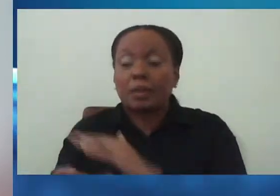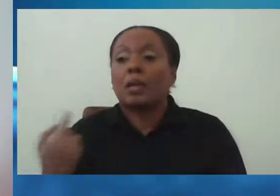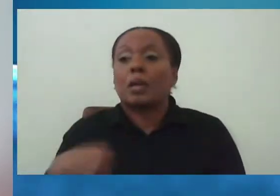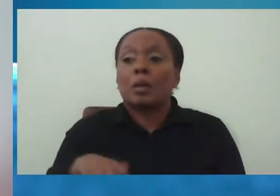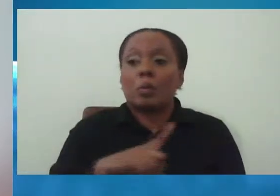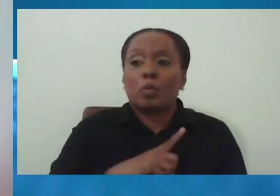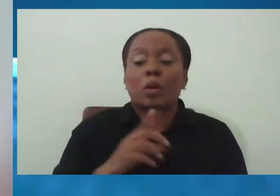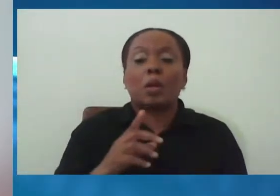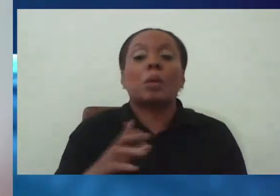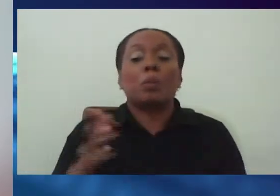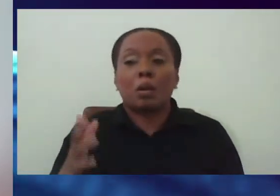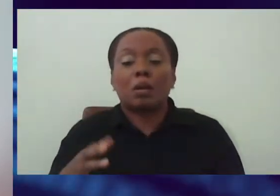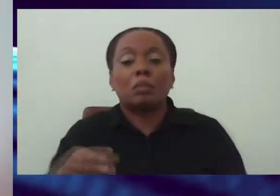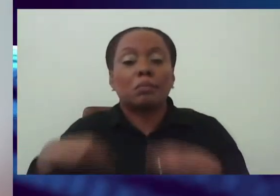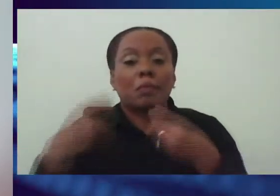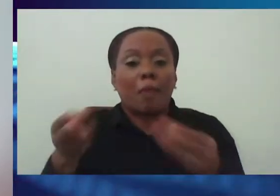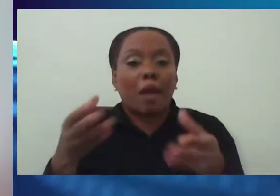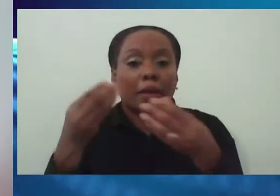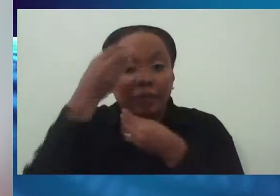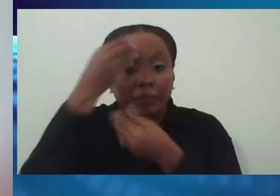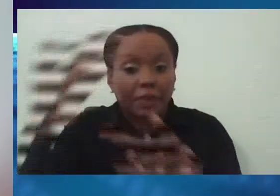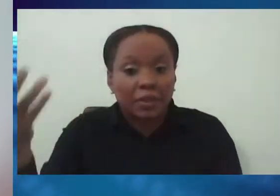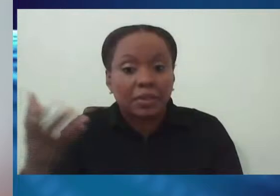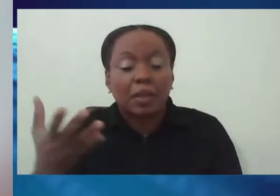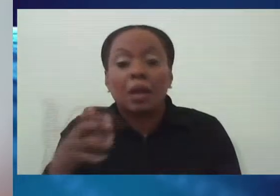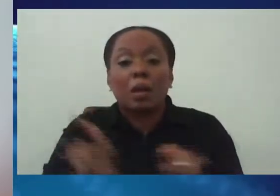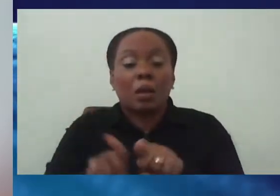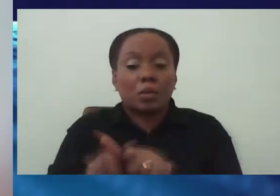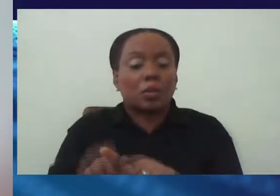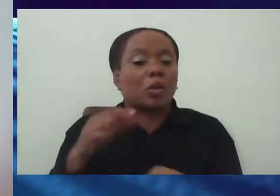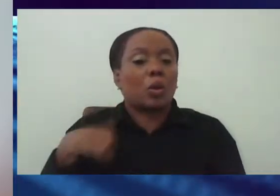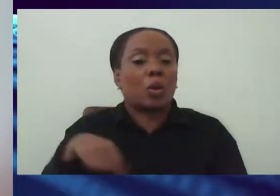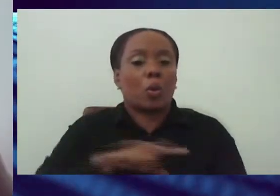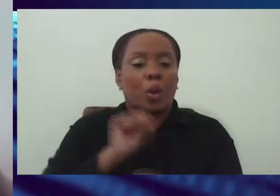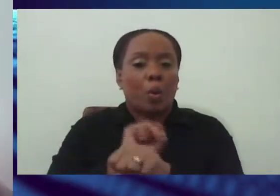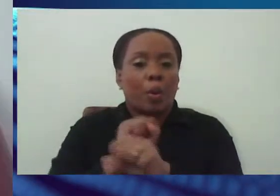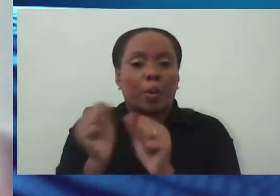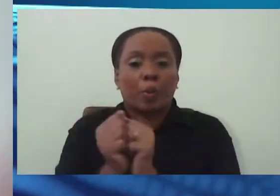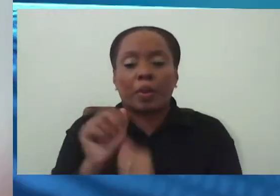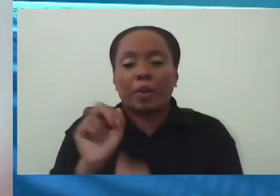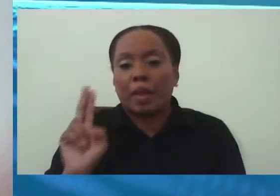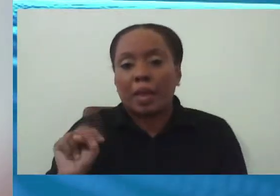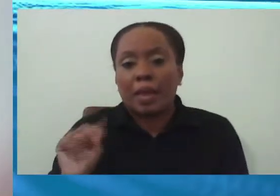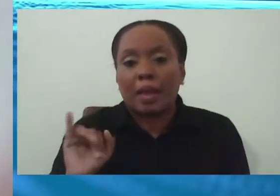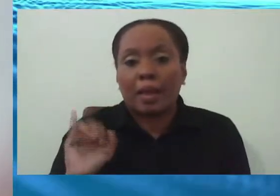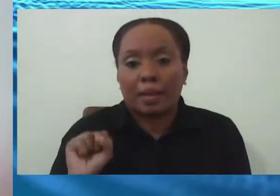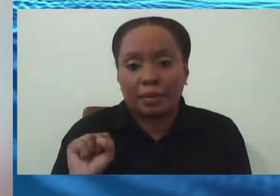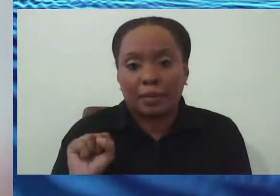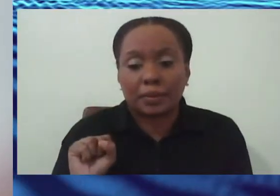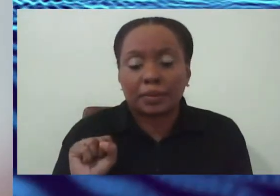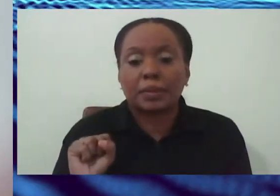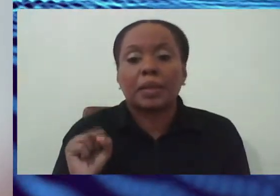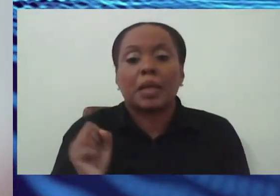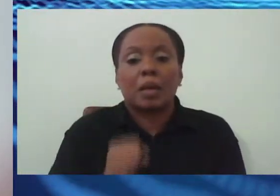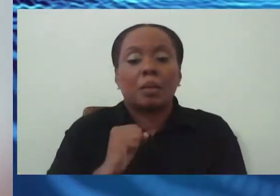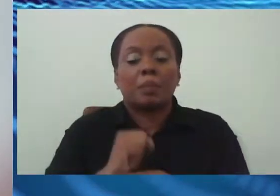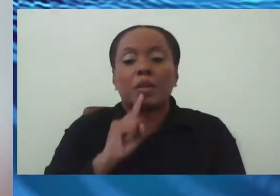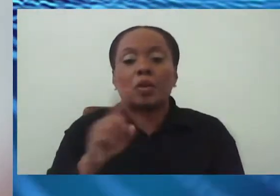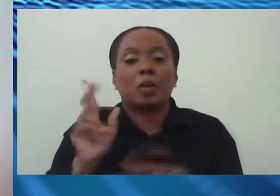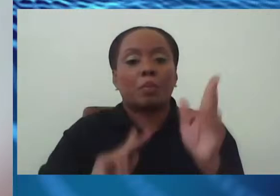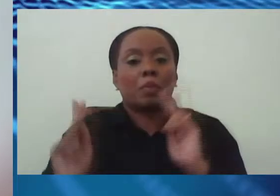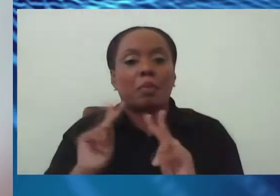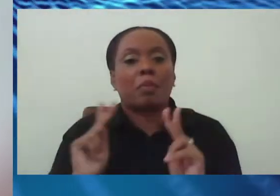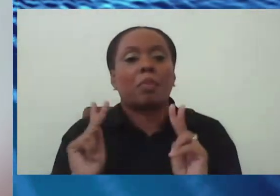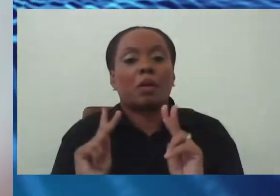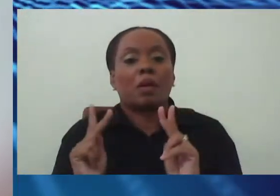for ensuring that persons' claims are received and processed in an expeditious manner.